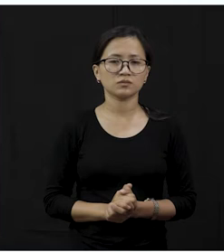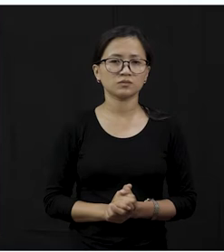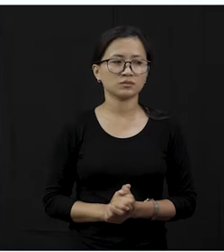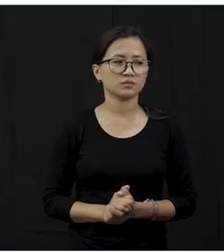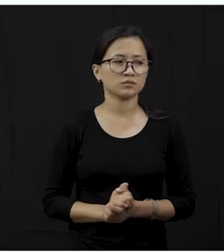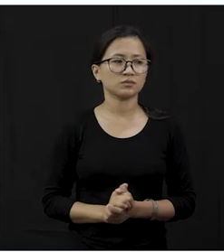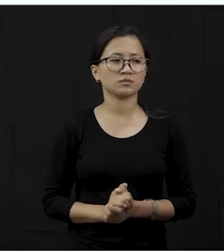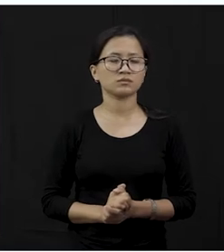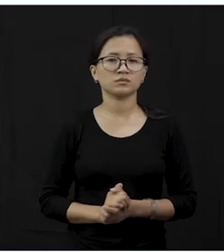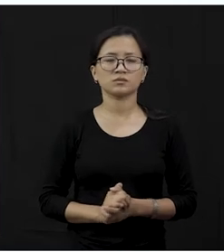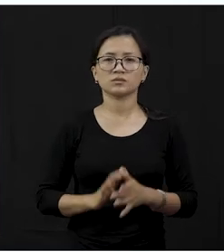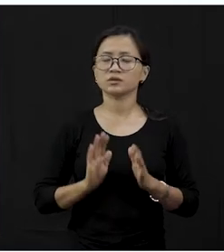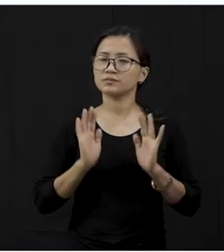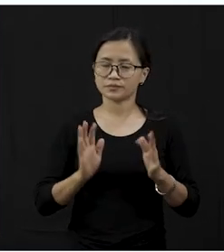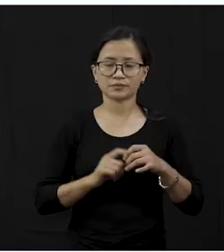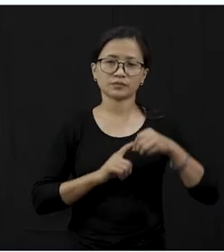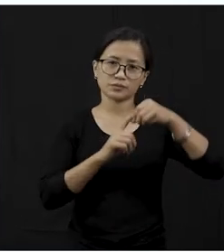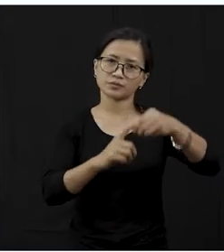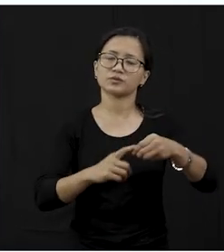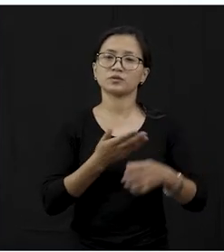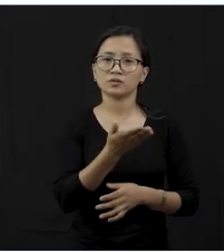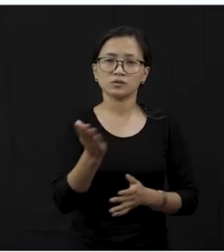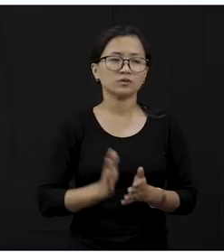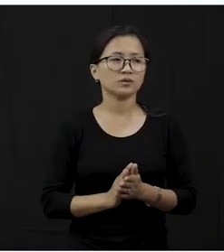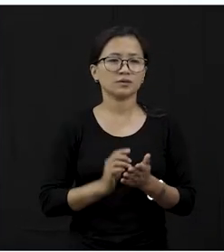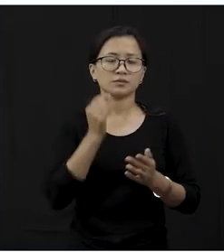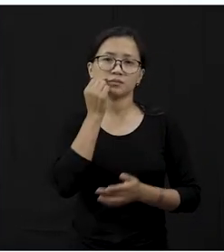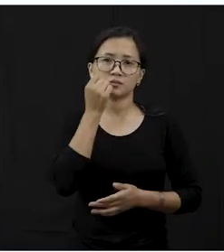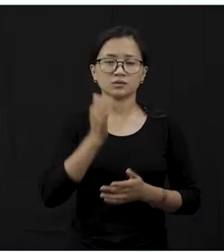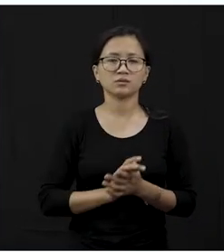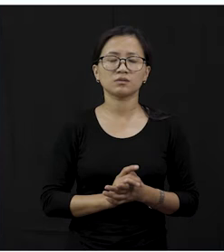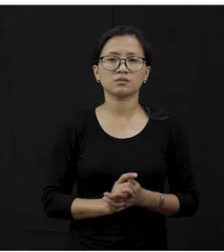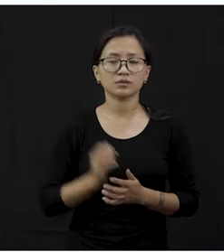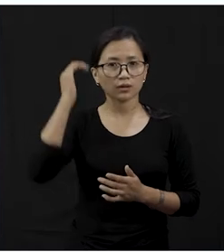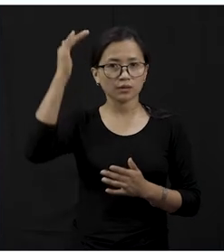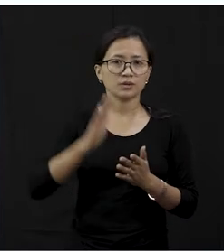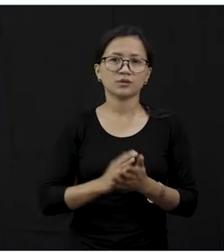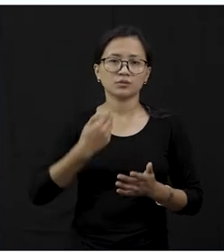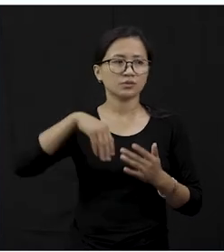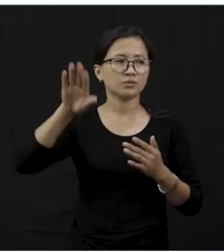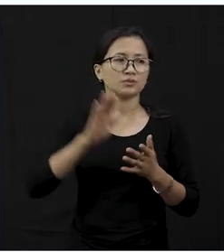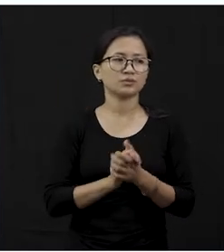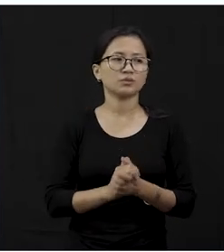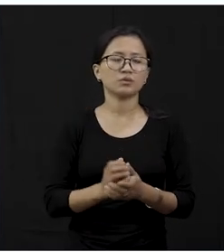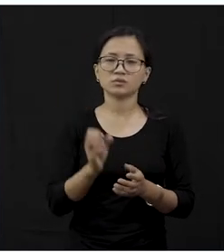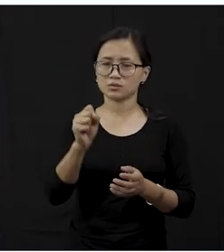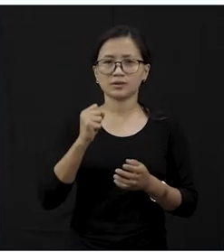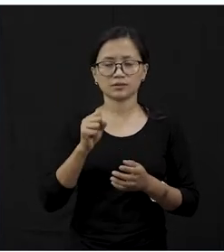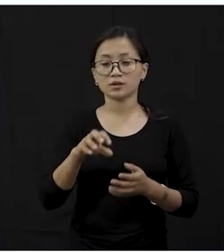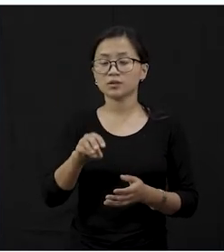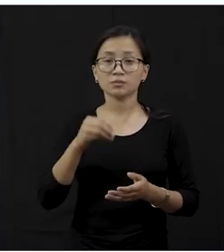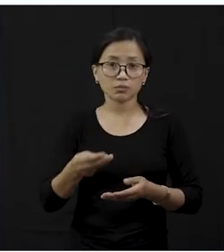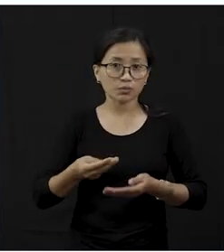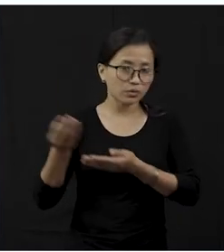here I have a question for you. So Mr. Apu owns a cold drinks shop. He keeps cold